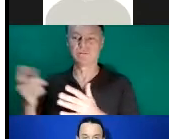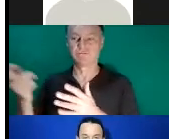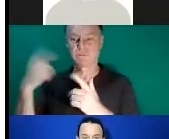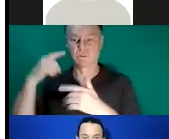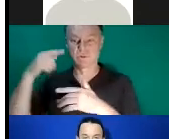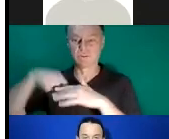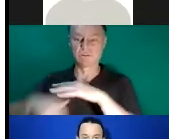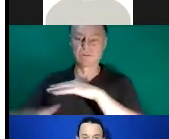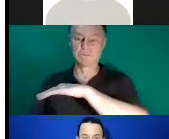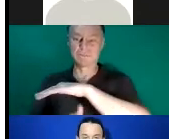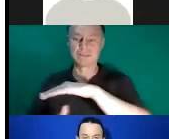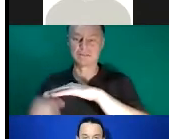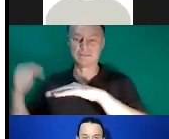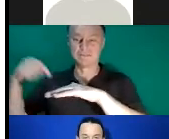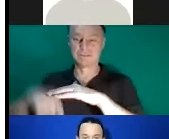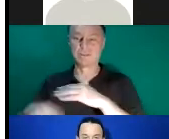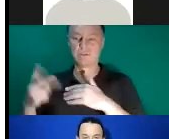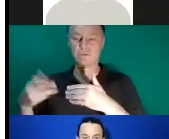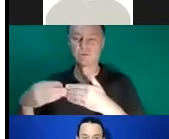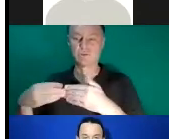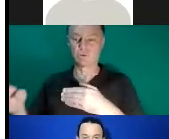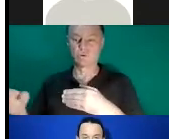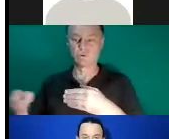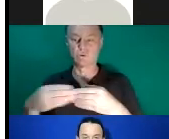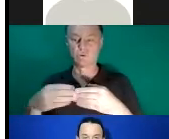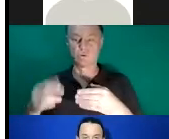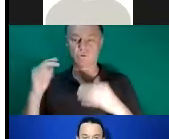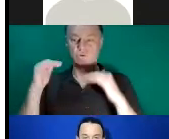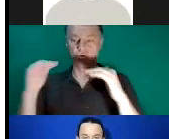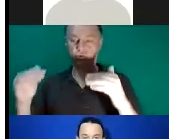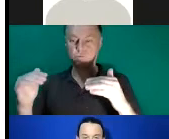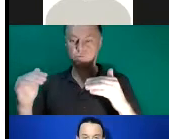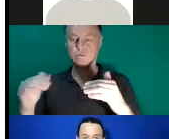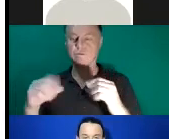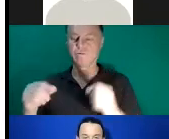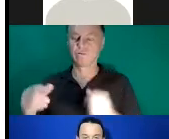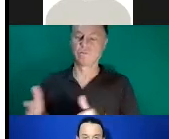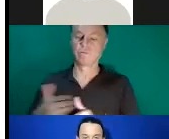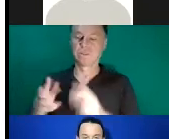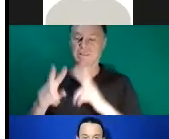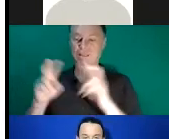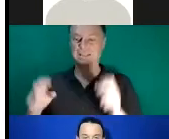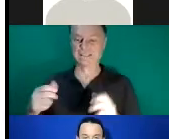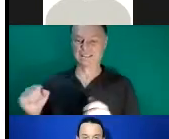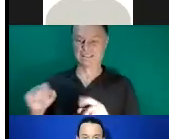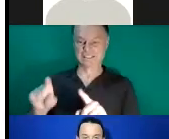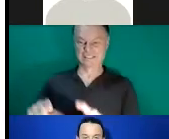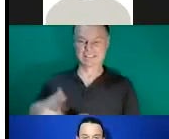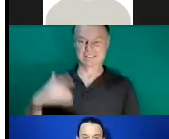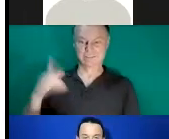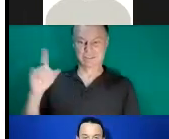the building where two doors and two rooms from the original castle survive.